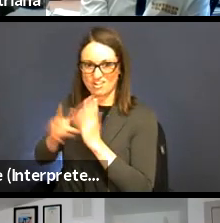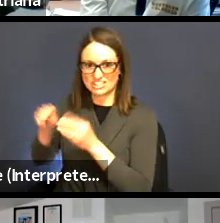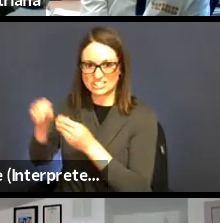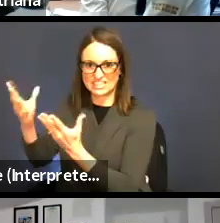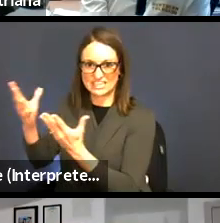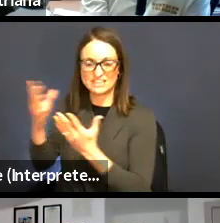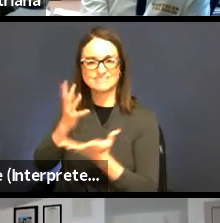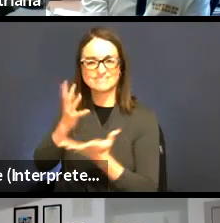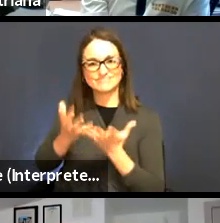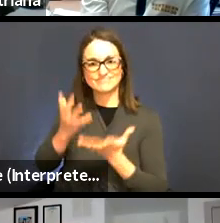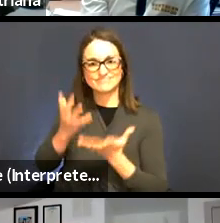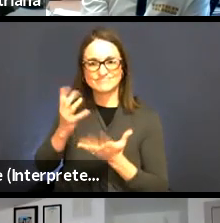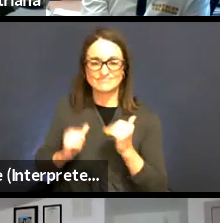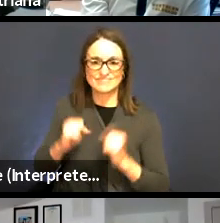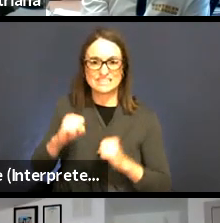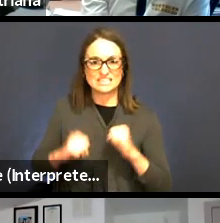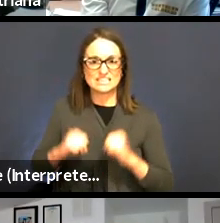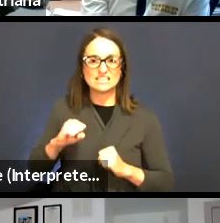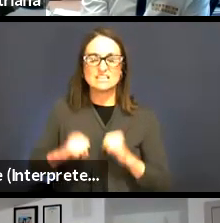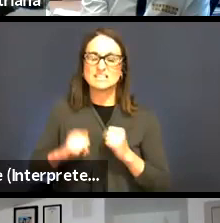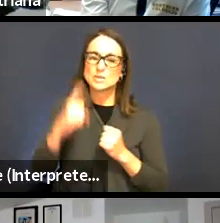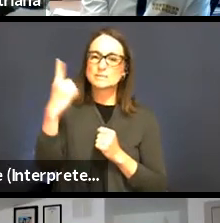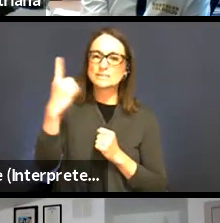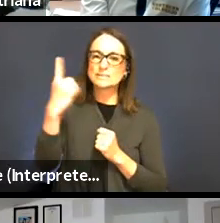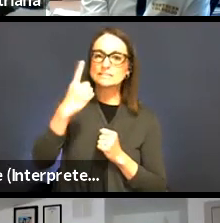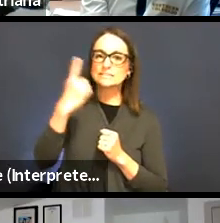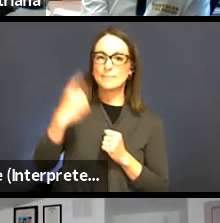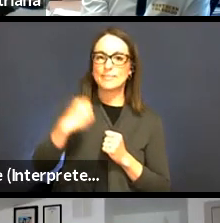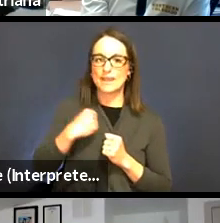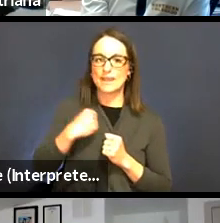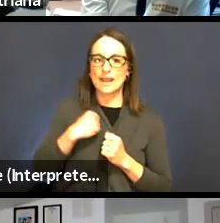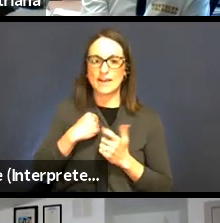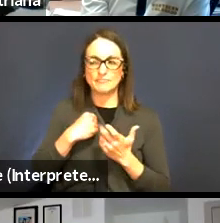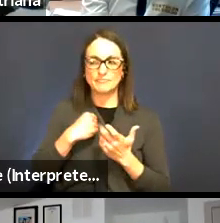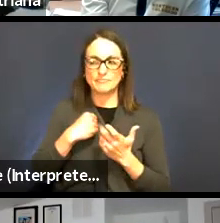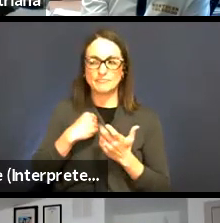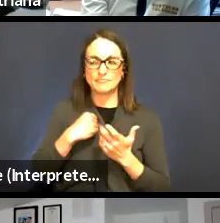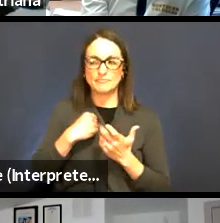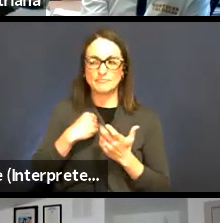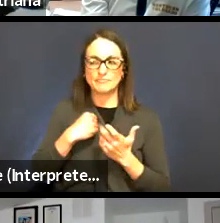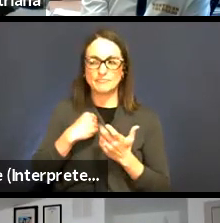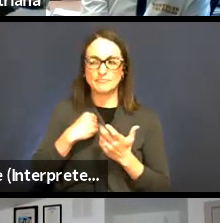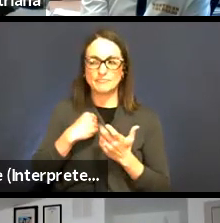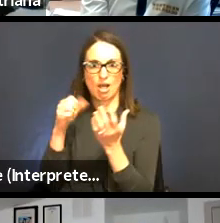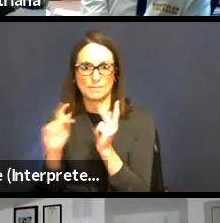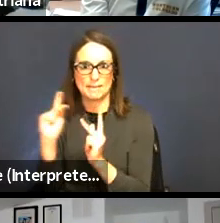been thinking about and talking about with a number of people, and really struggling with this